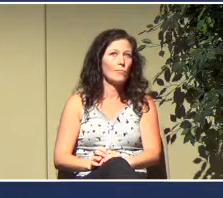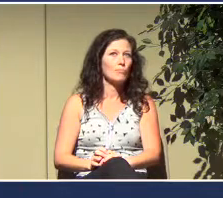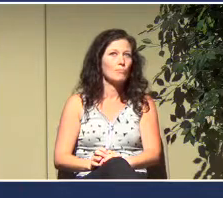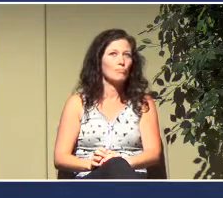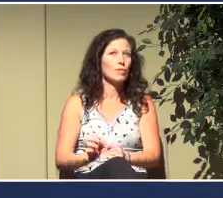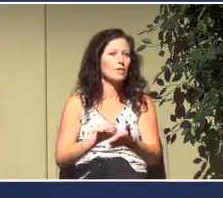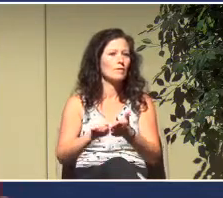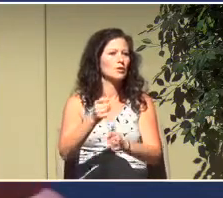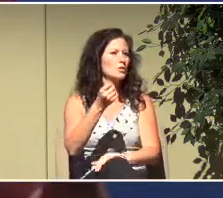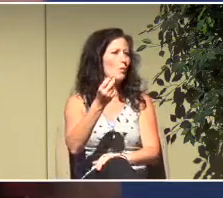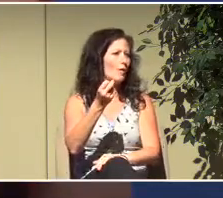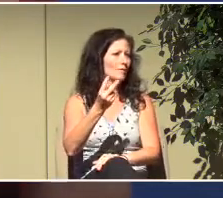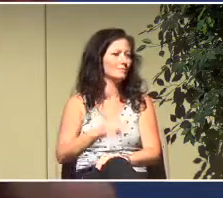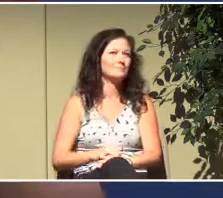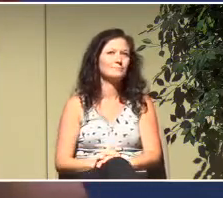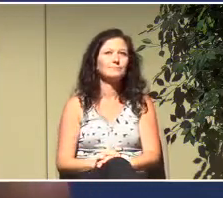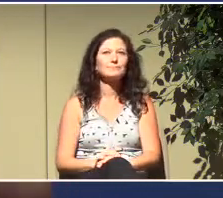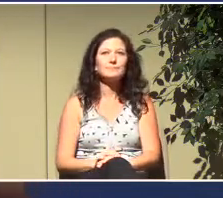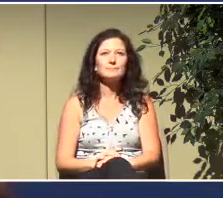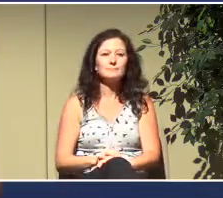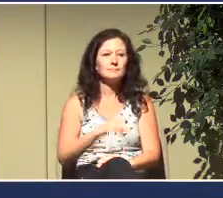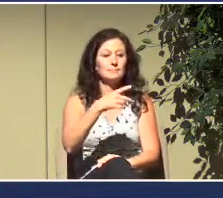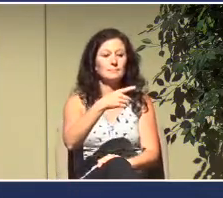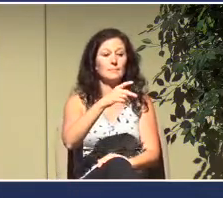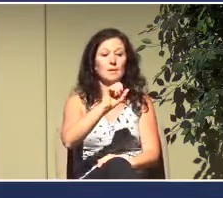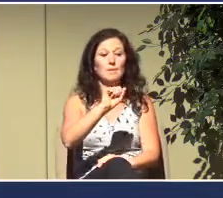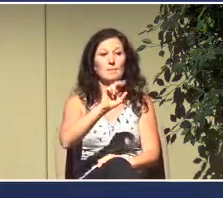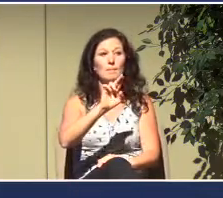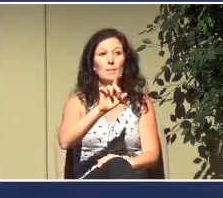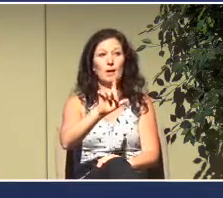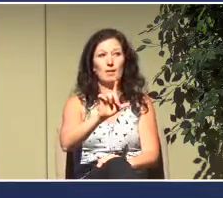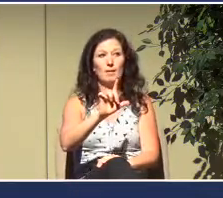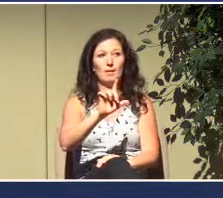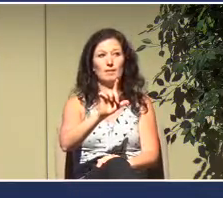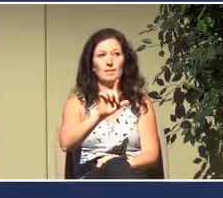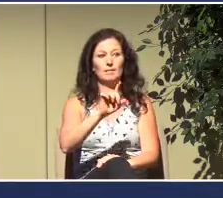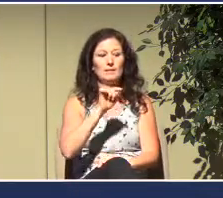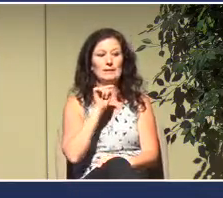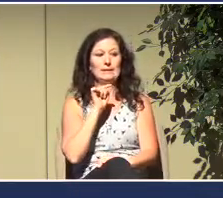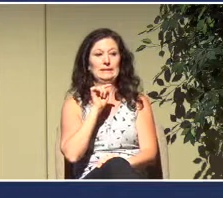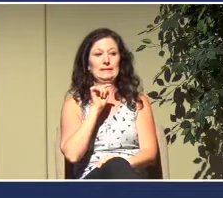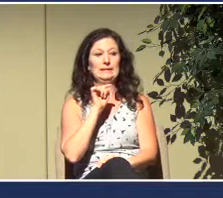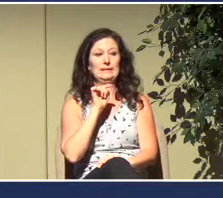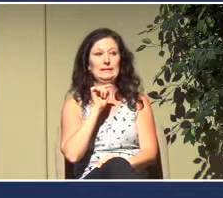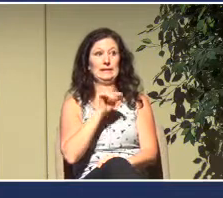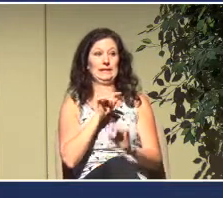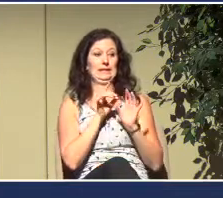Okay, verse 12. Paul says, therefore, brothers, we have an obligation.